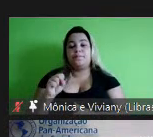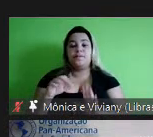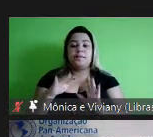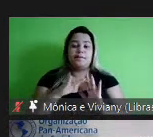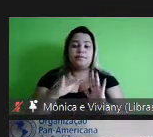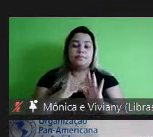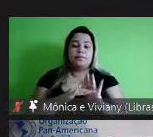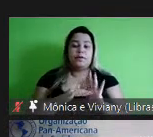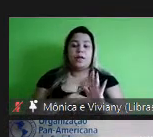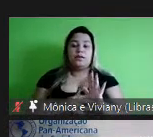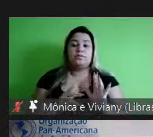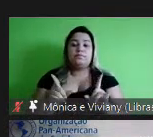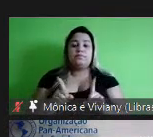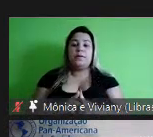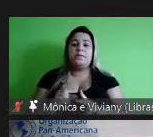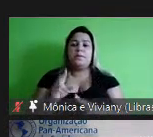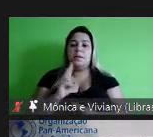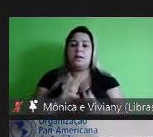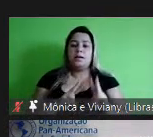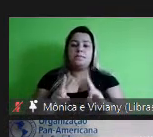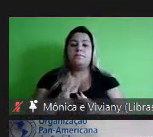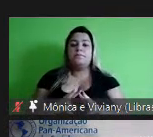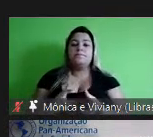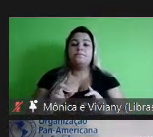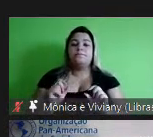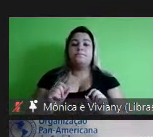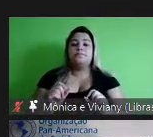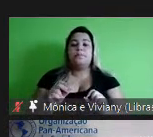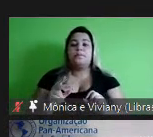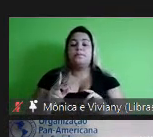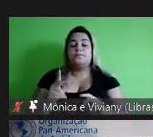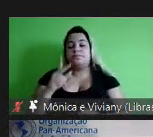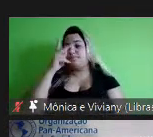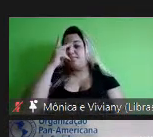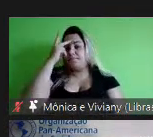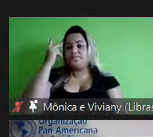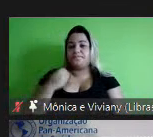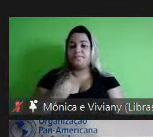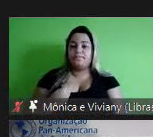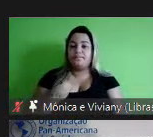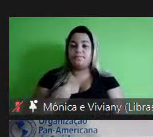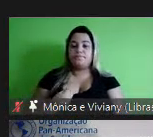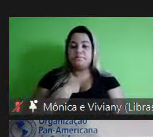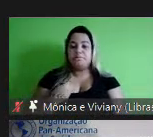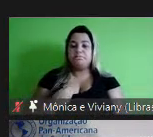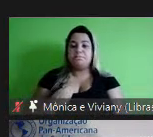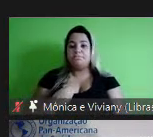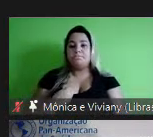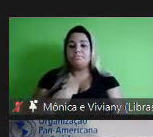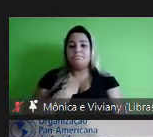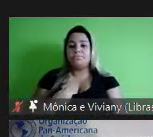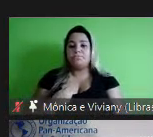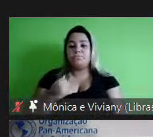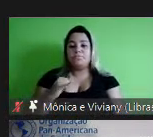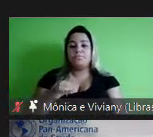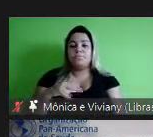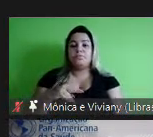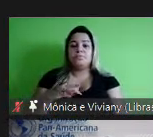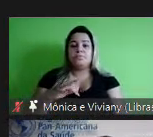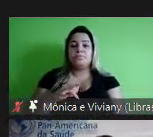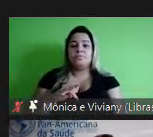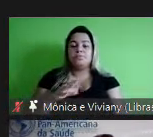The unified health, one health, we look for the human beings of the planet. About the issues of